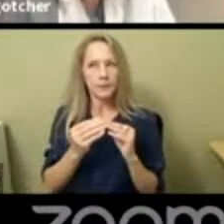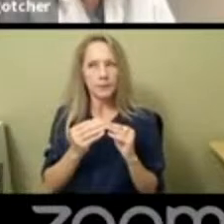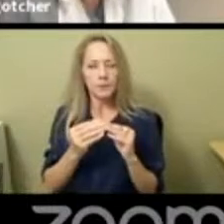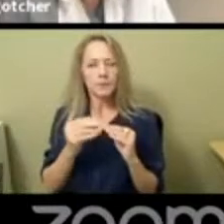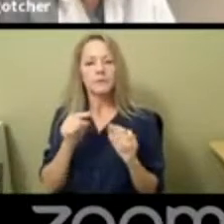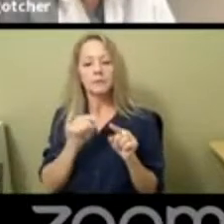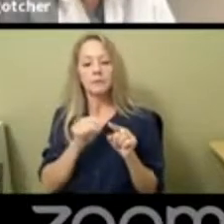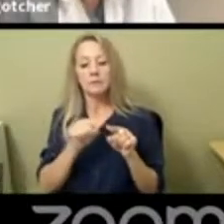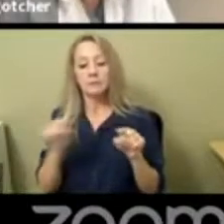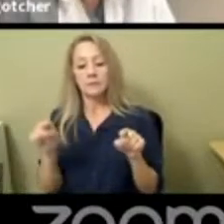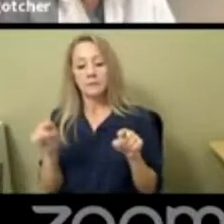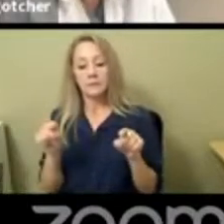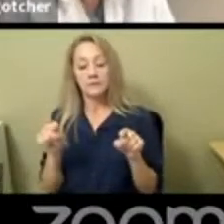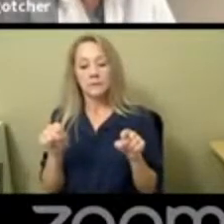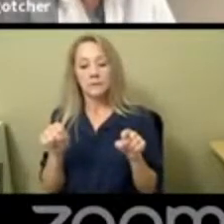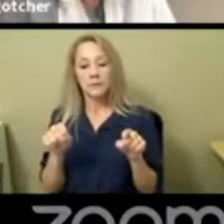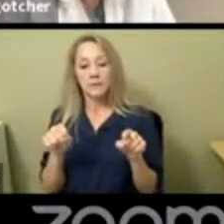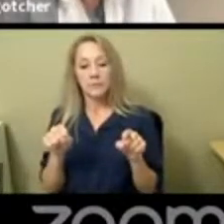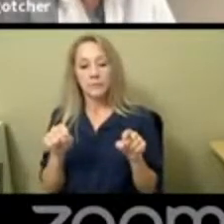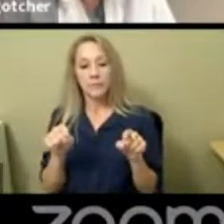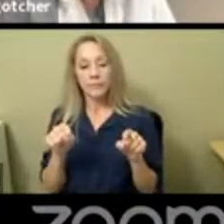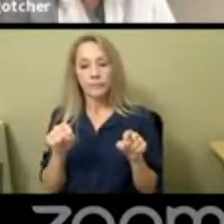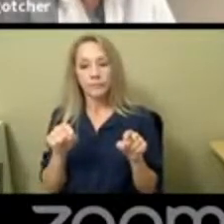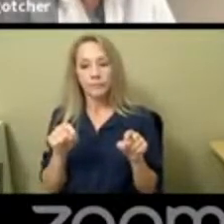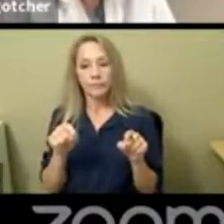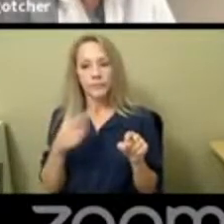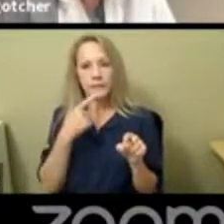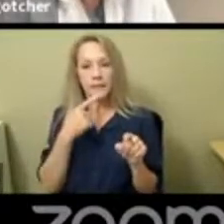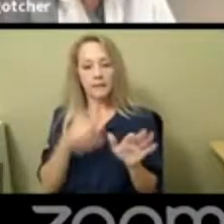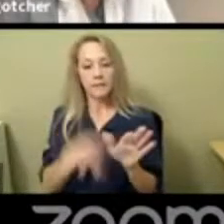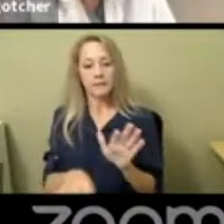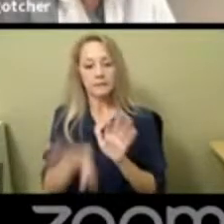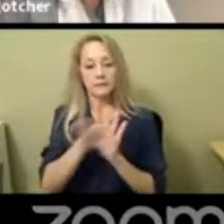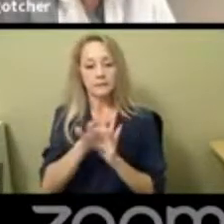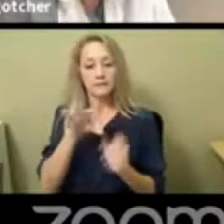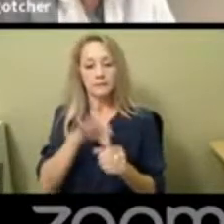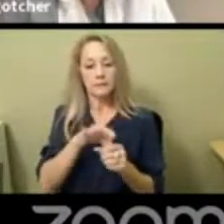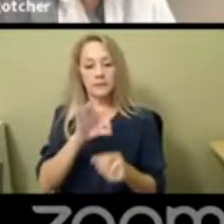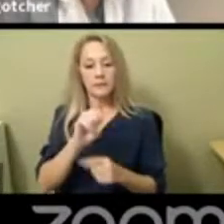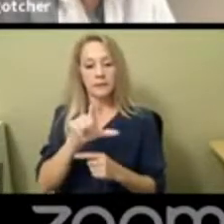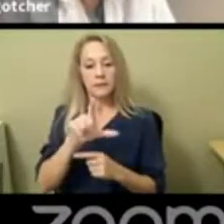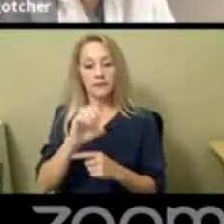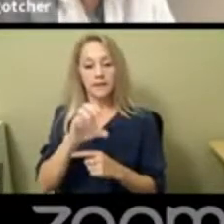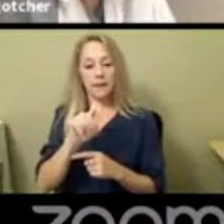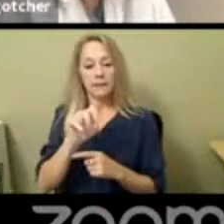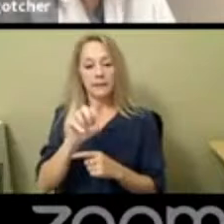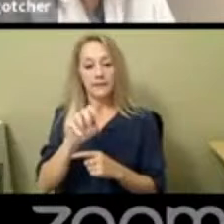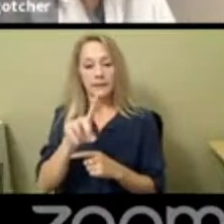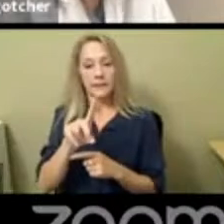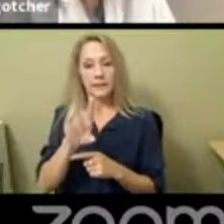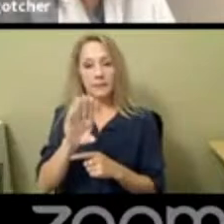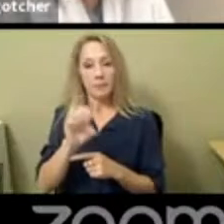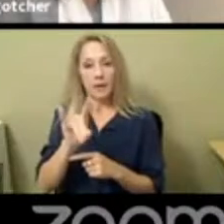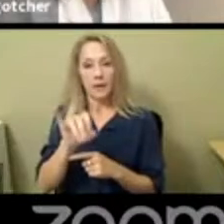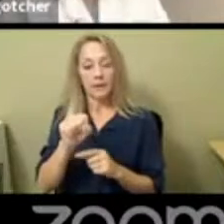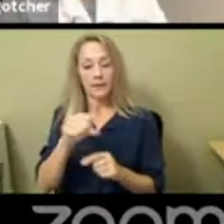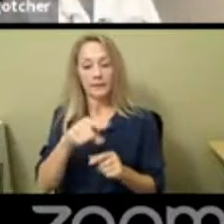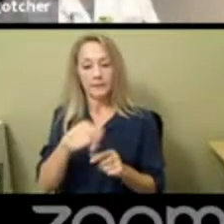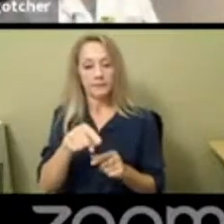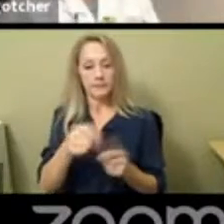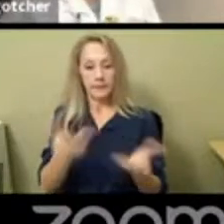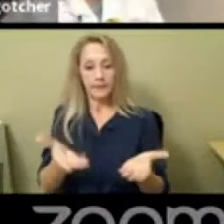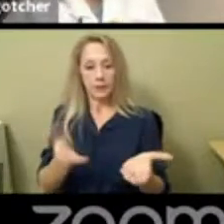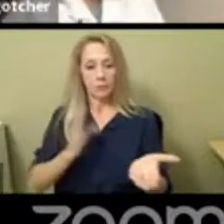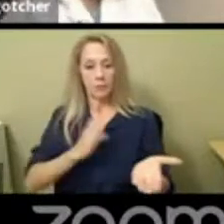speaks of elected bodies in counties. This is not an elected